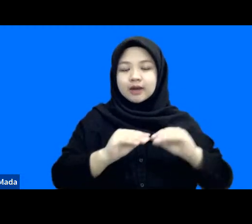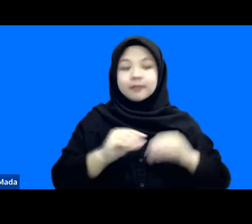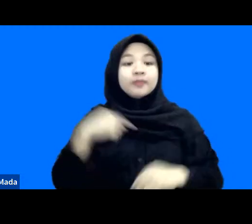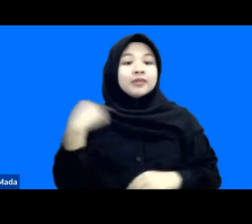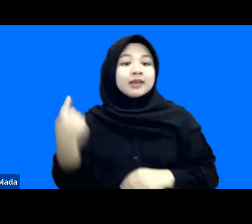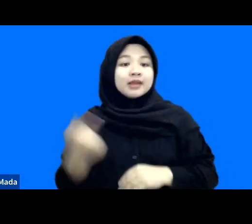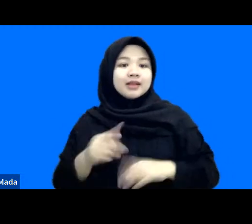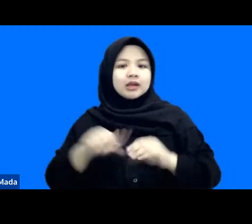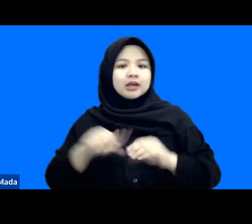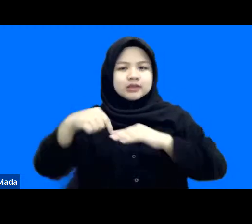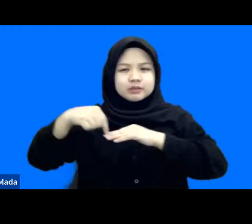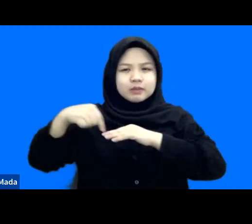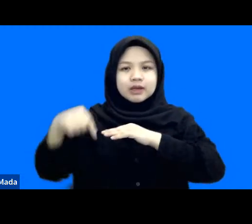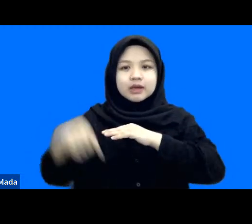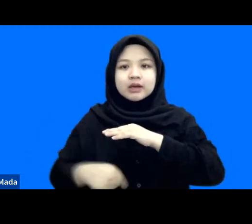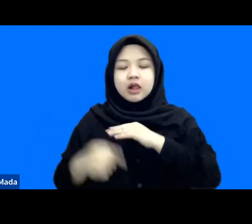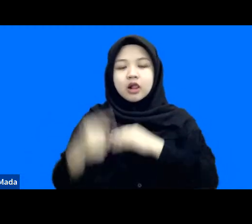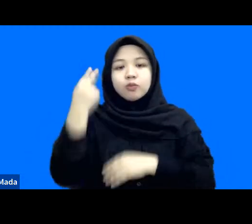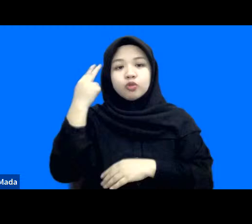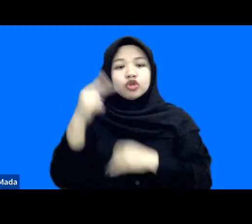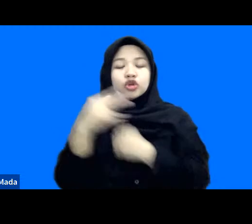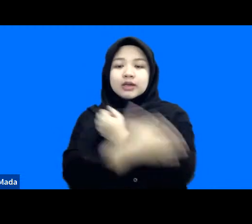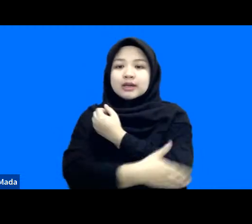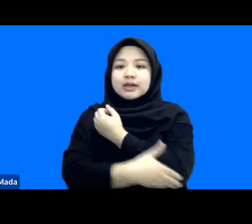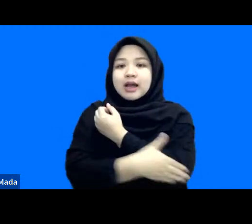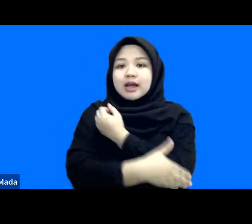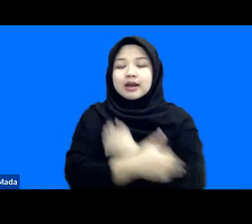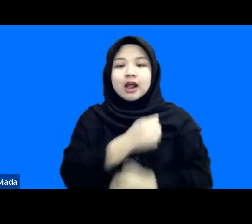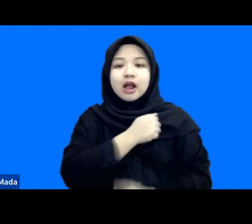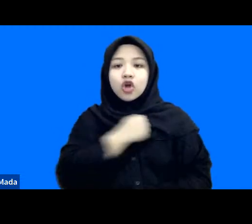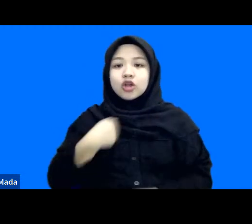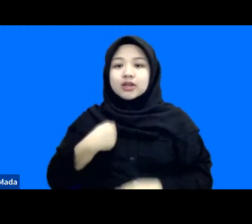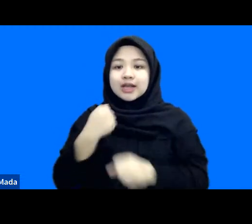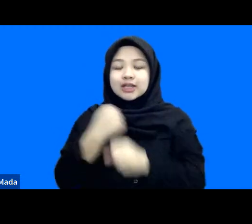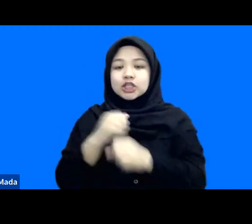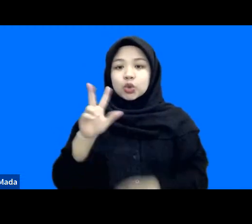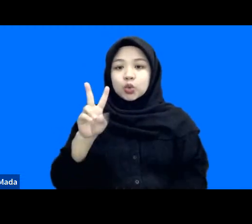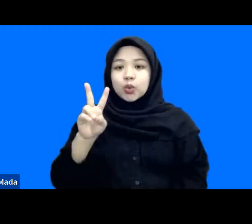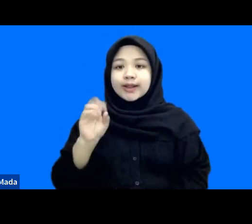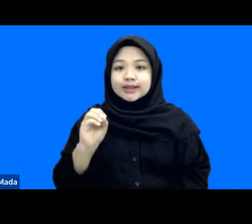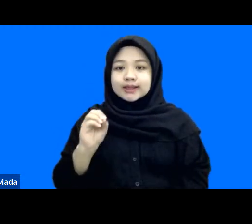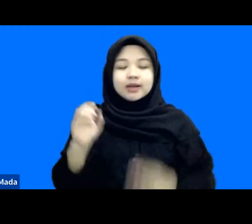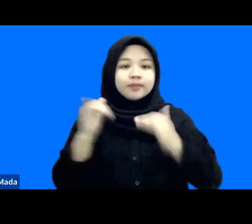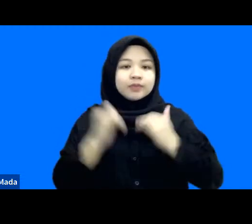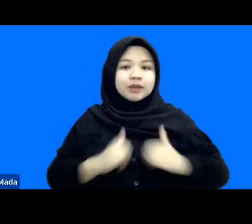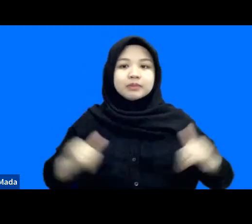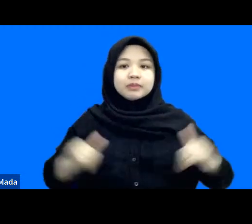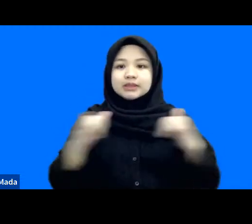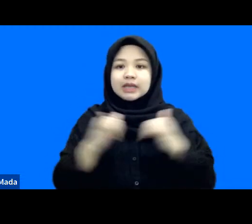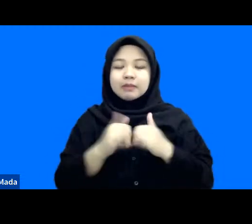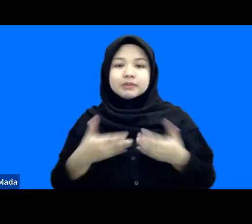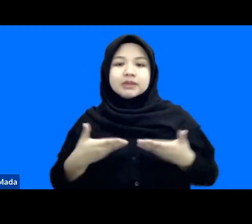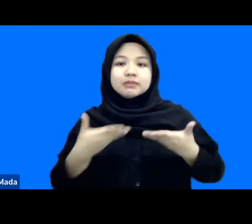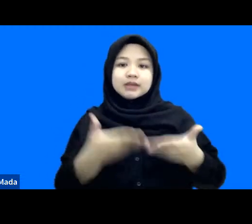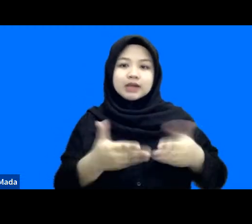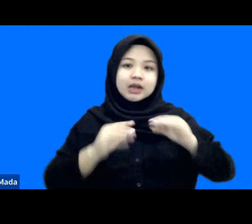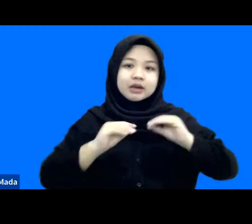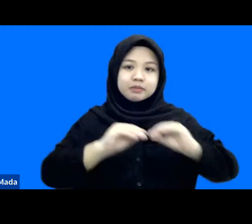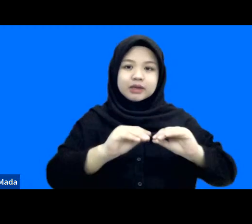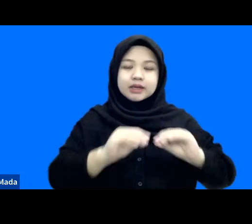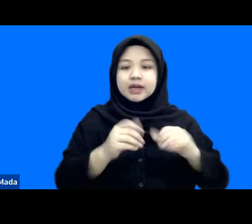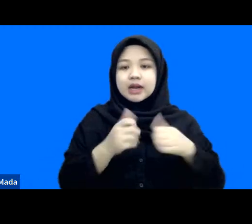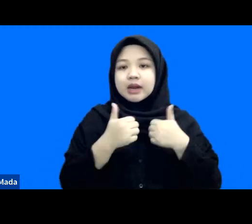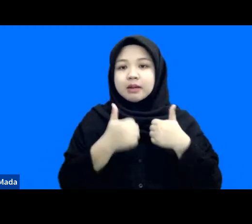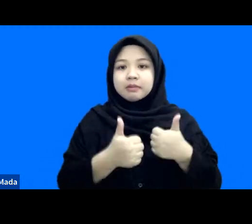countries to provide better education and a better vocational training for all